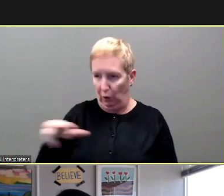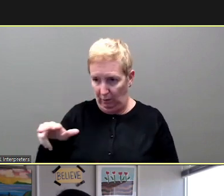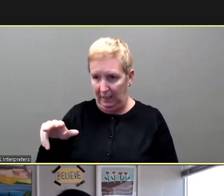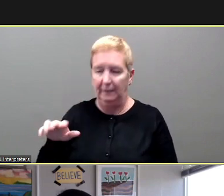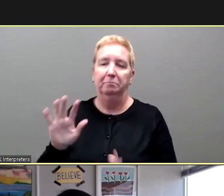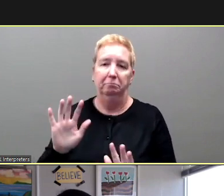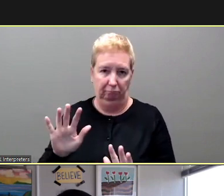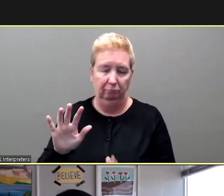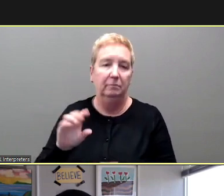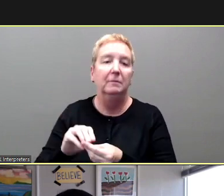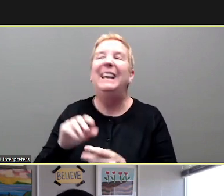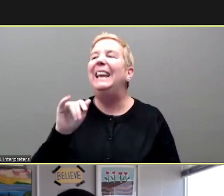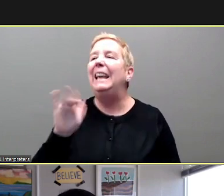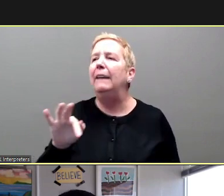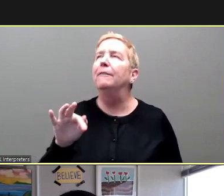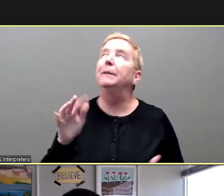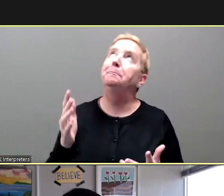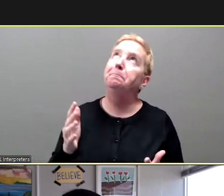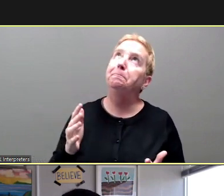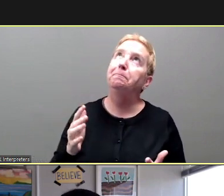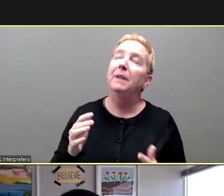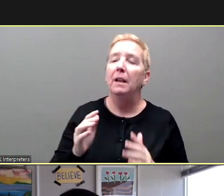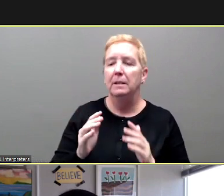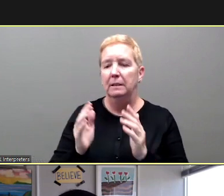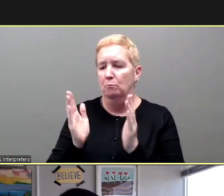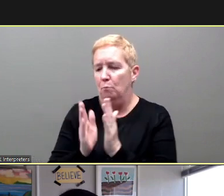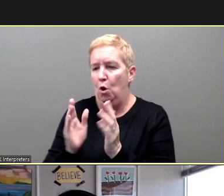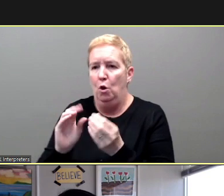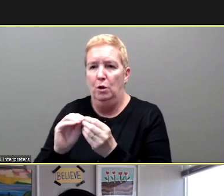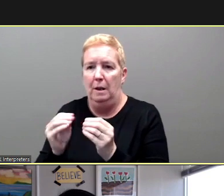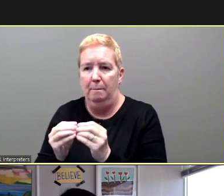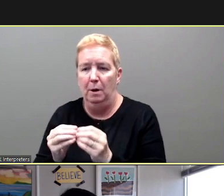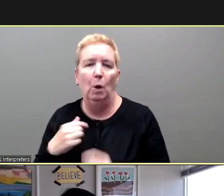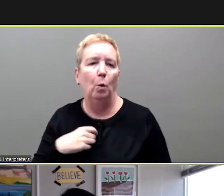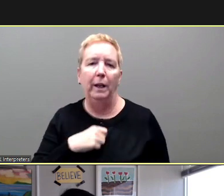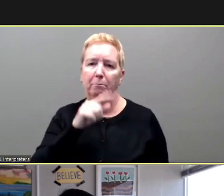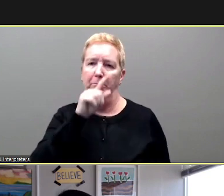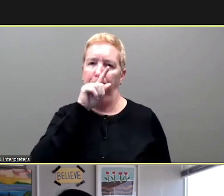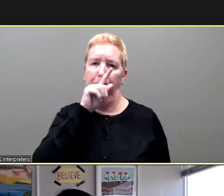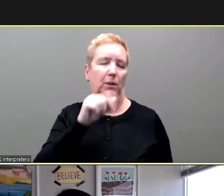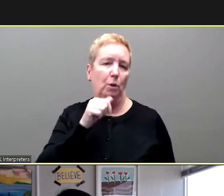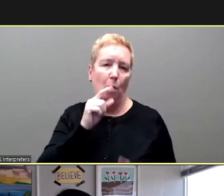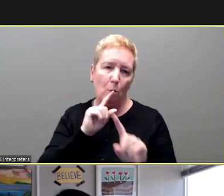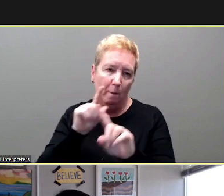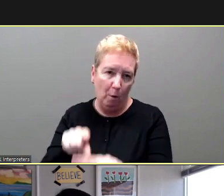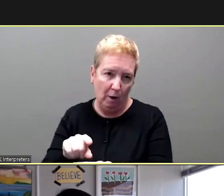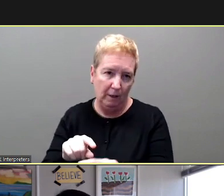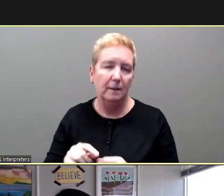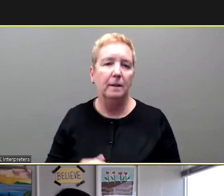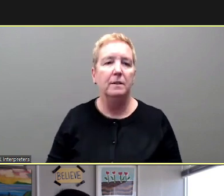cases, if there's very small number of cases, we don't report that. So mostly have been in cases in